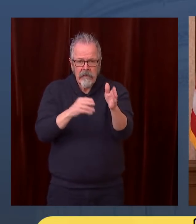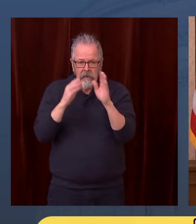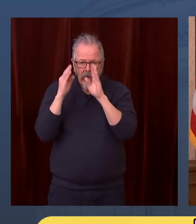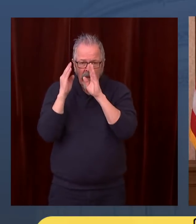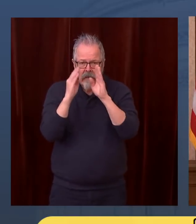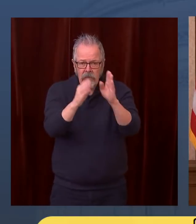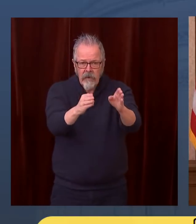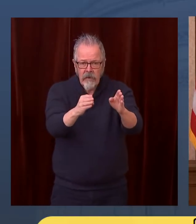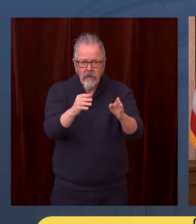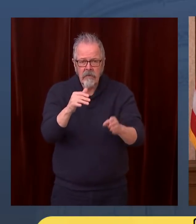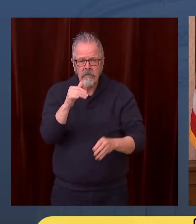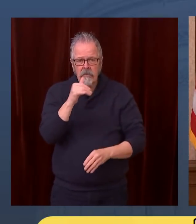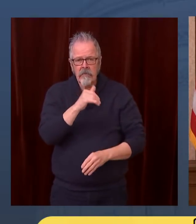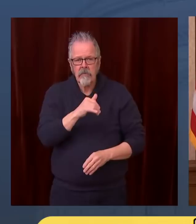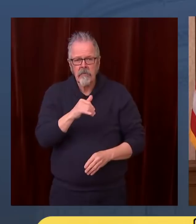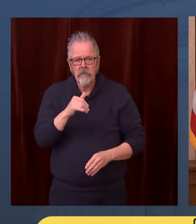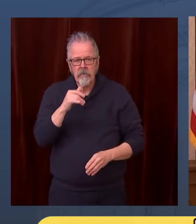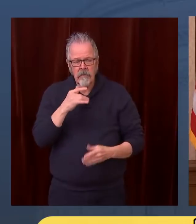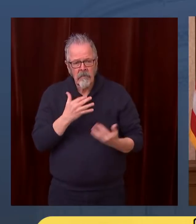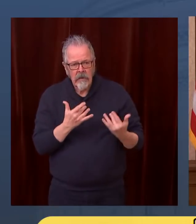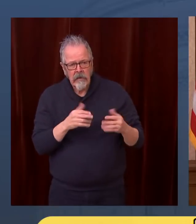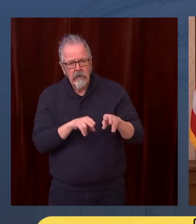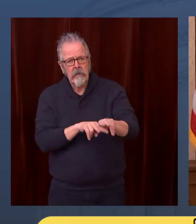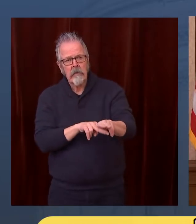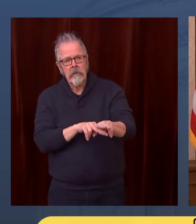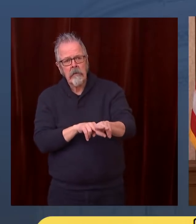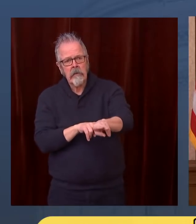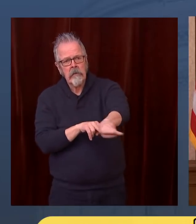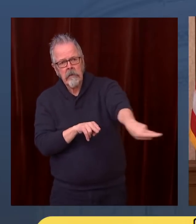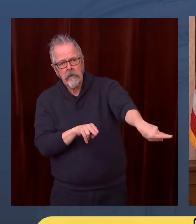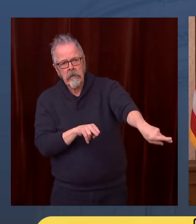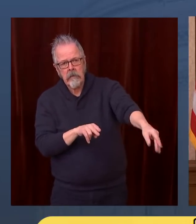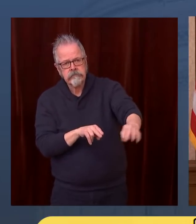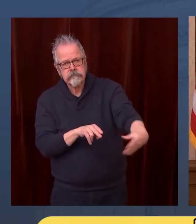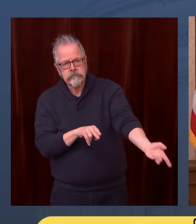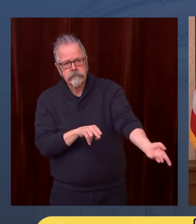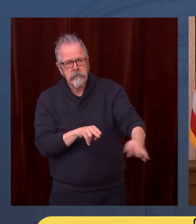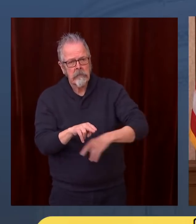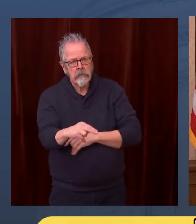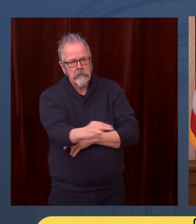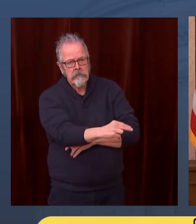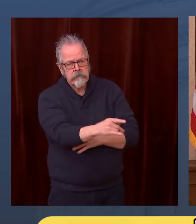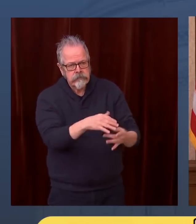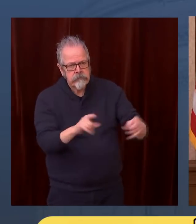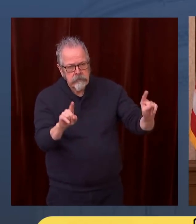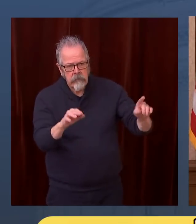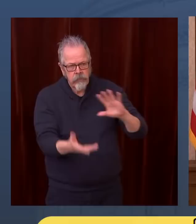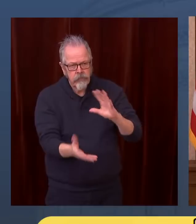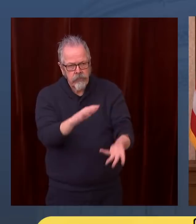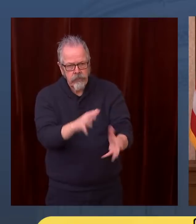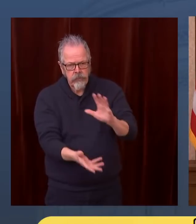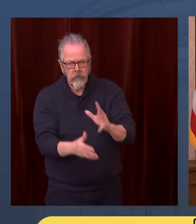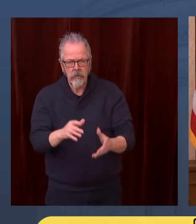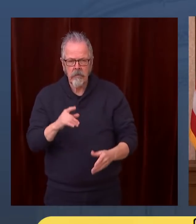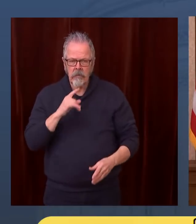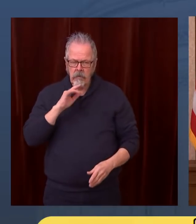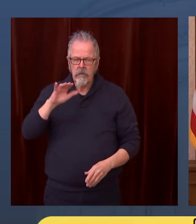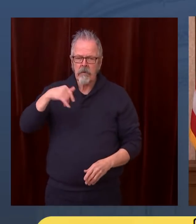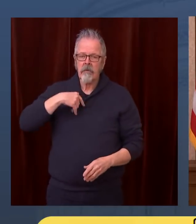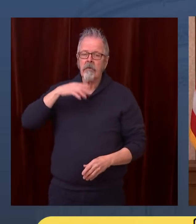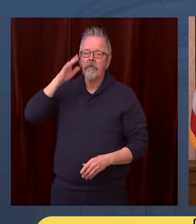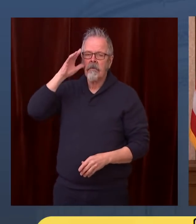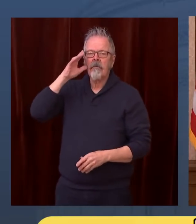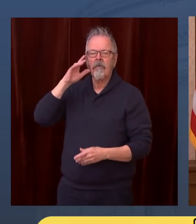of March where that will no longer be the case. So I ask everybody's continued